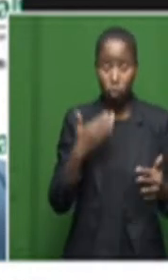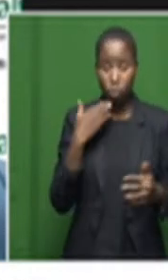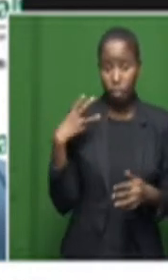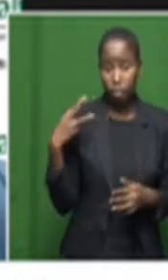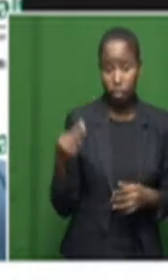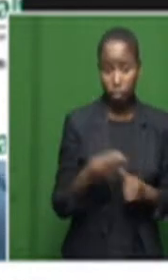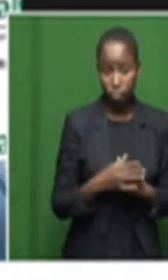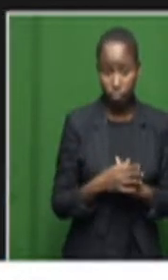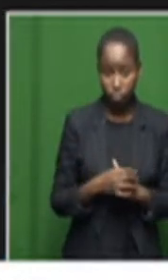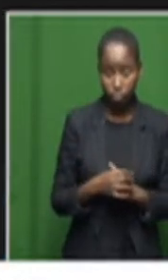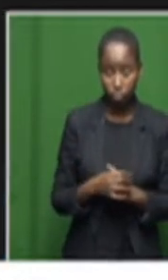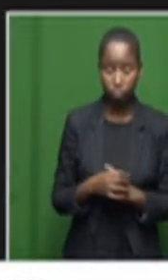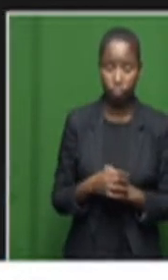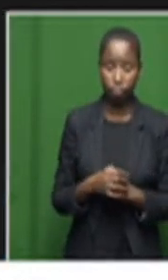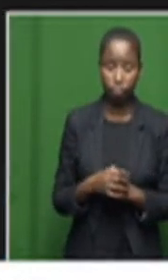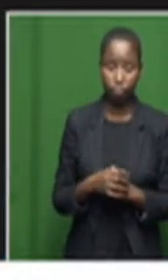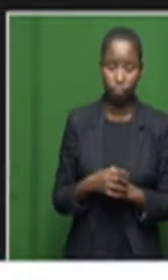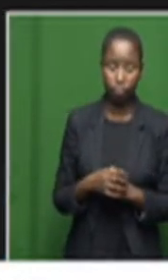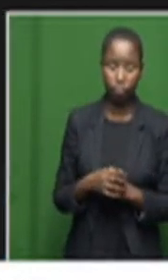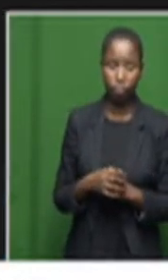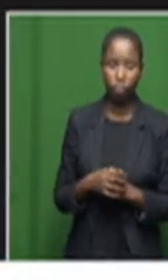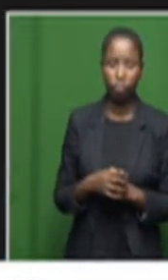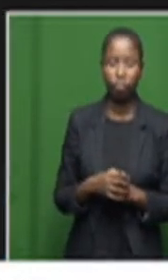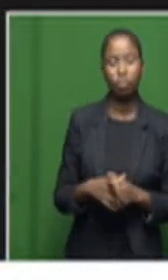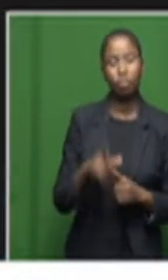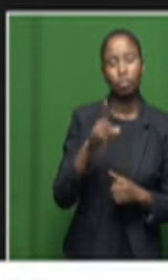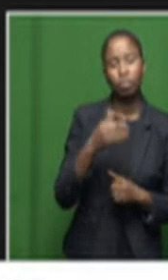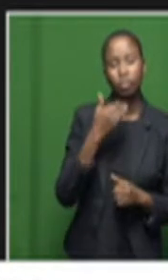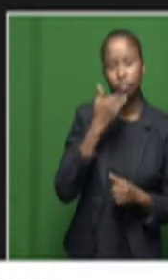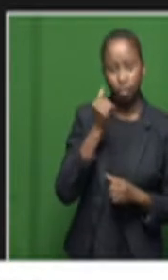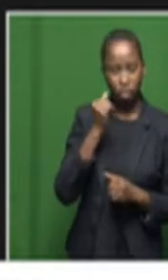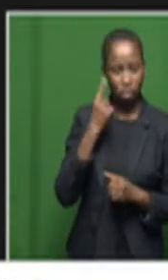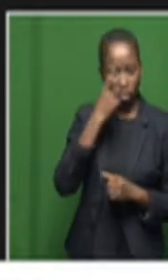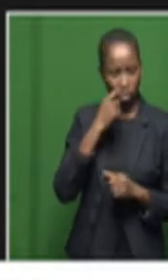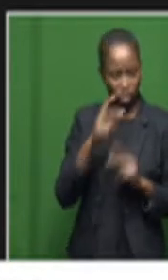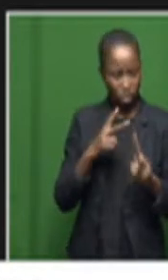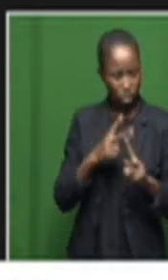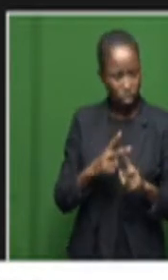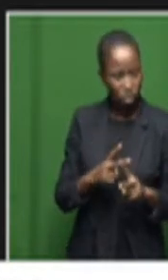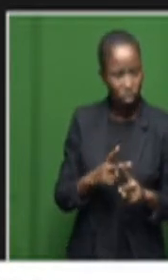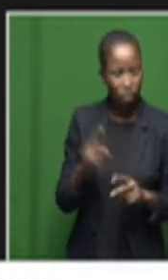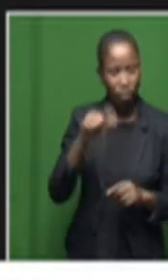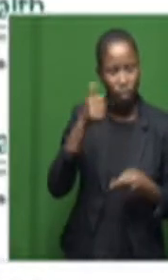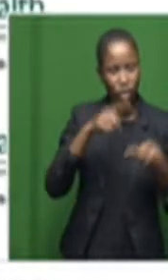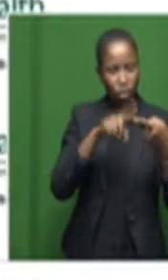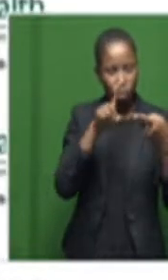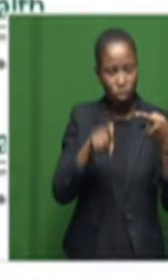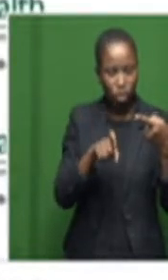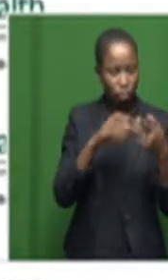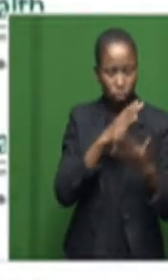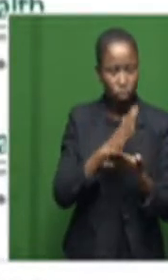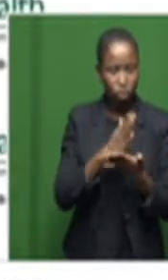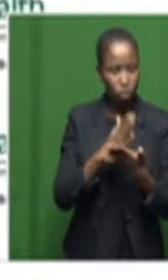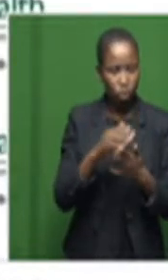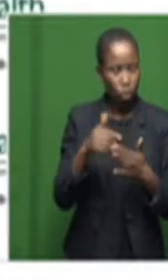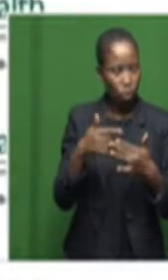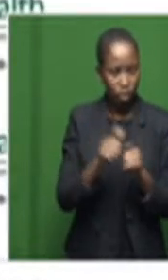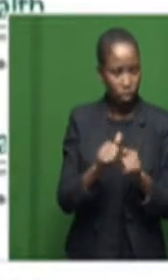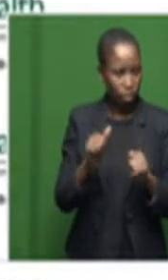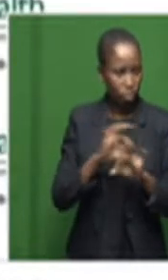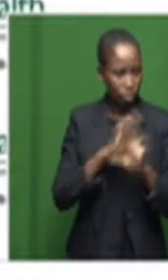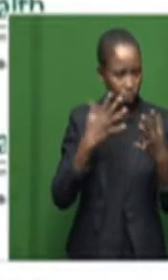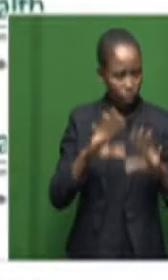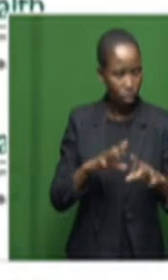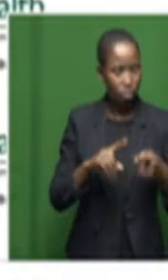colleagues? Foster, can you just repeat that first question? I don't know if other colleagues might have got it clear. Maybe